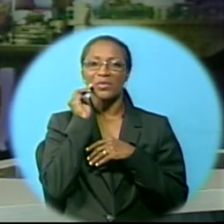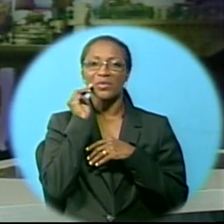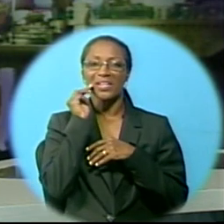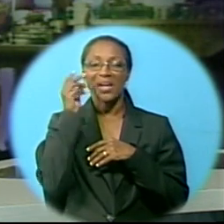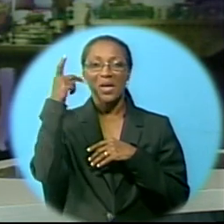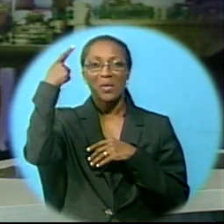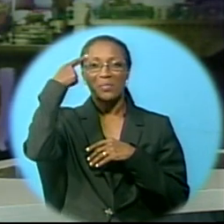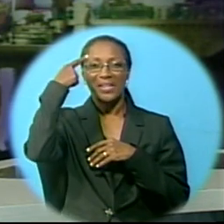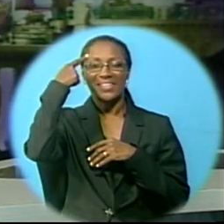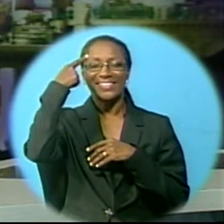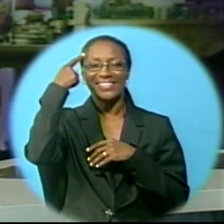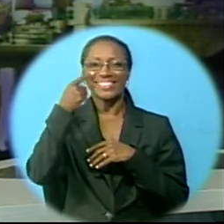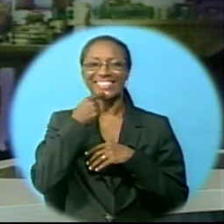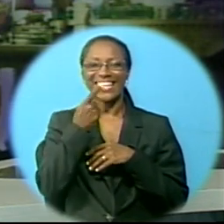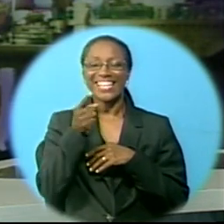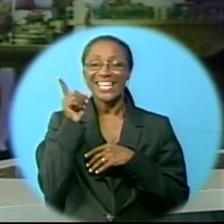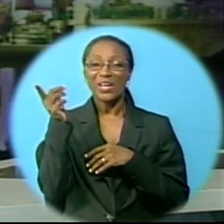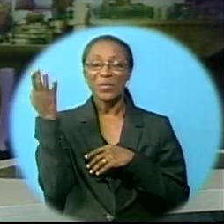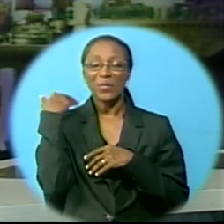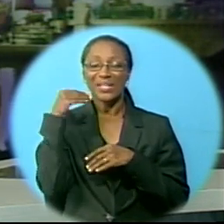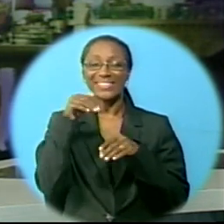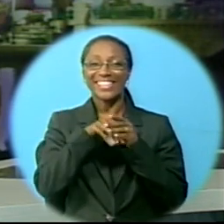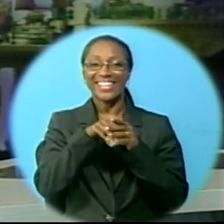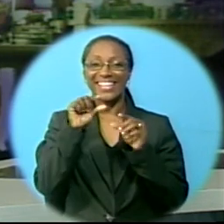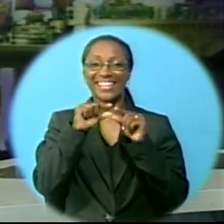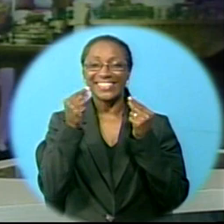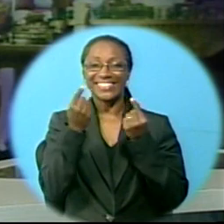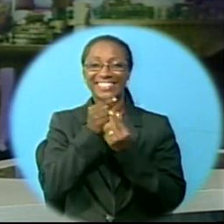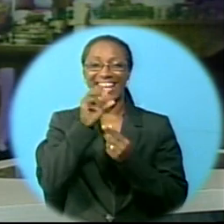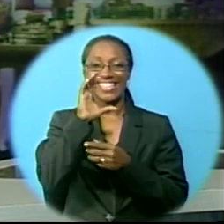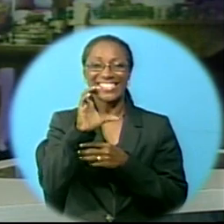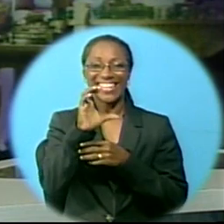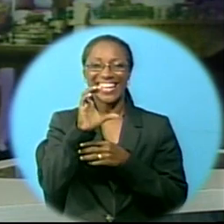Pearson says he was in set C, and he was the man to